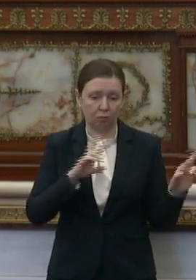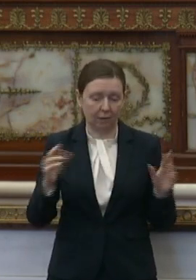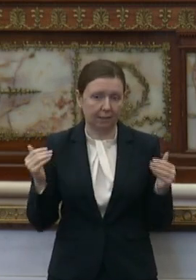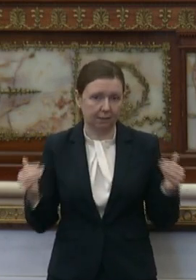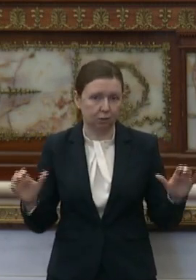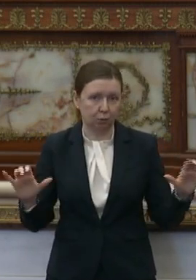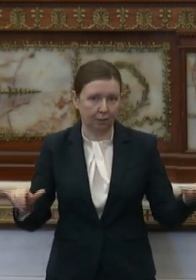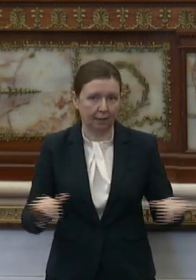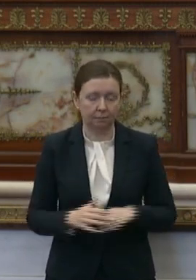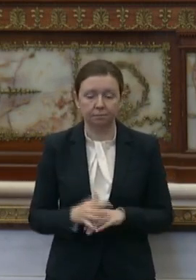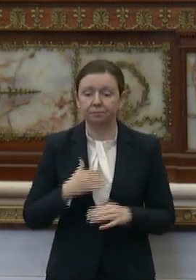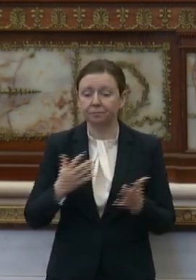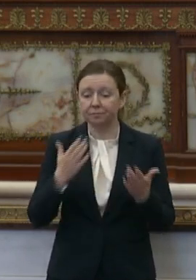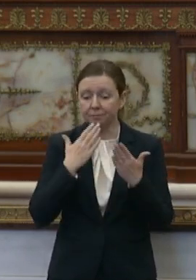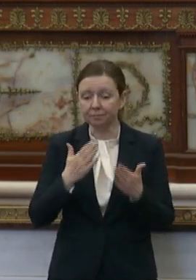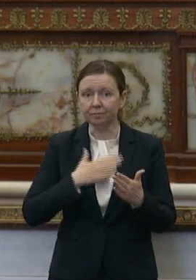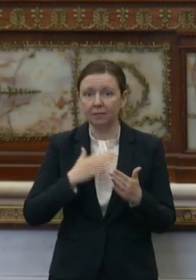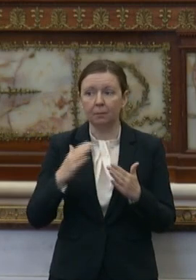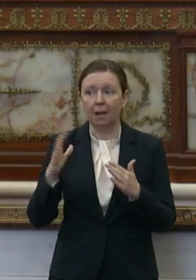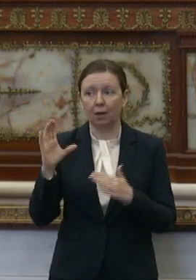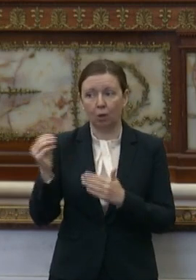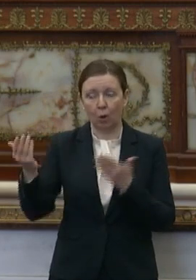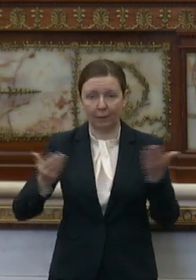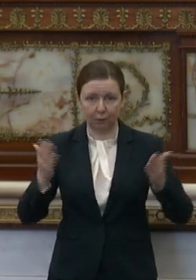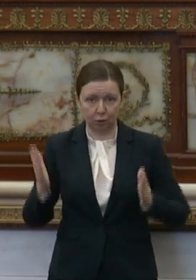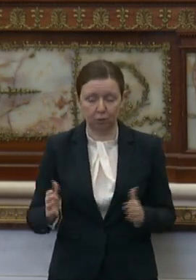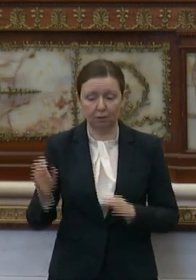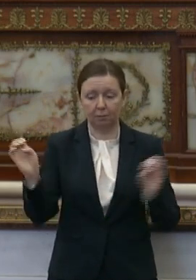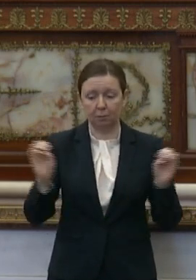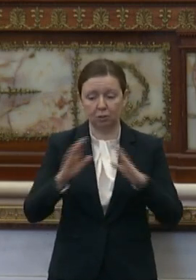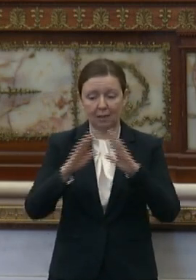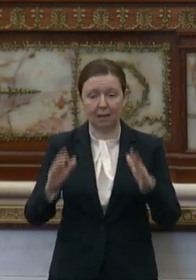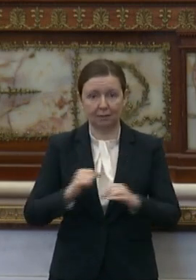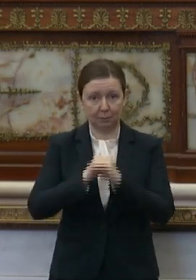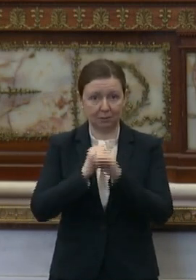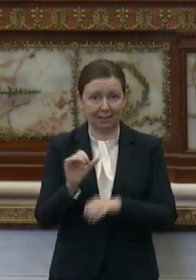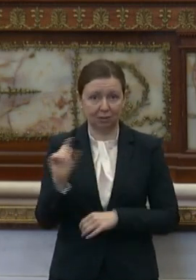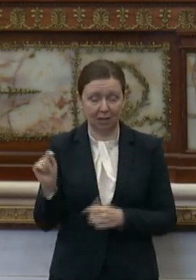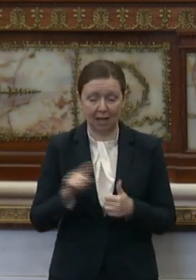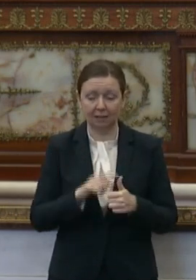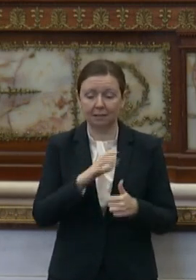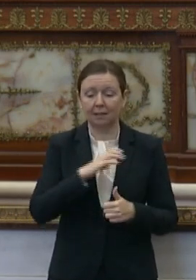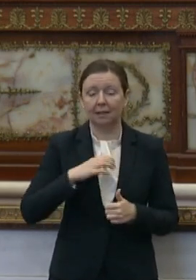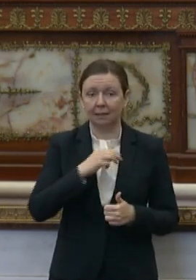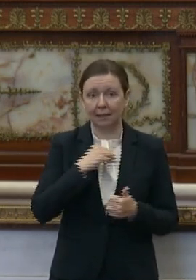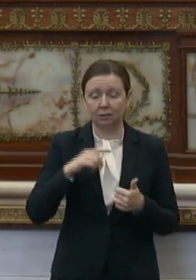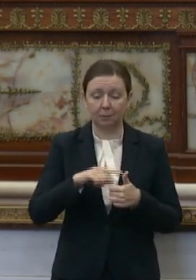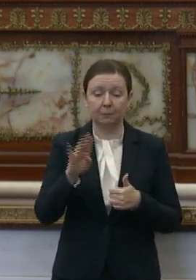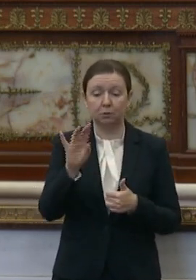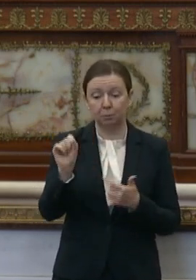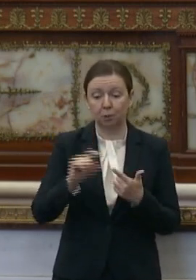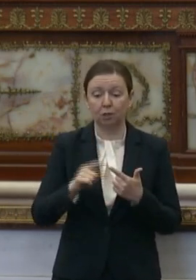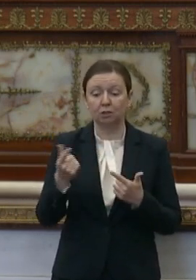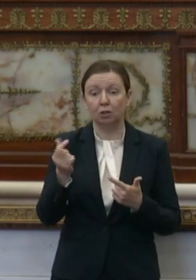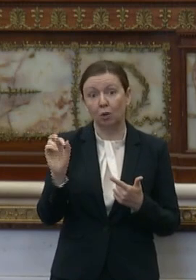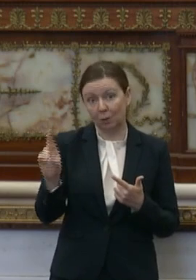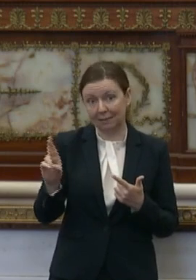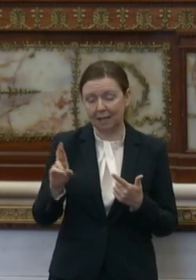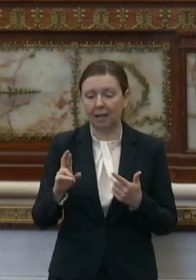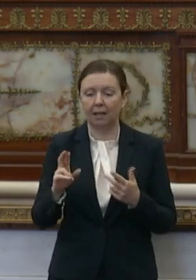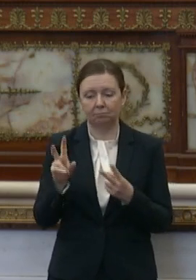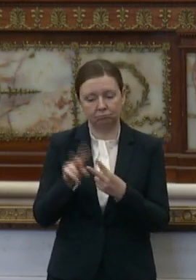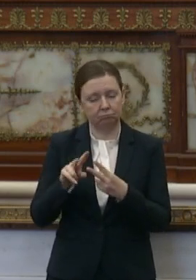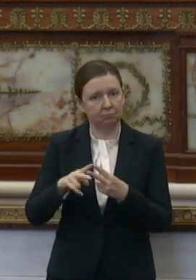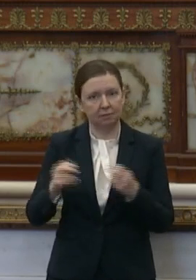that. I want to thank my co-introducers of the Emergency Housing Protection Act, Council Members Brooks and Gauthier, who have